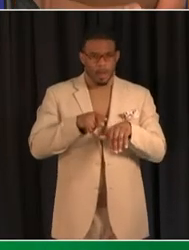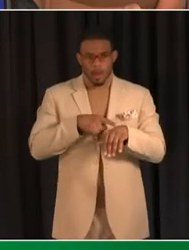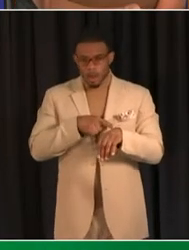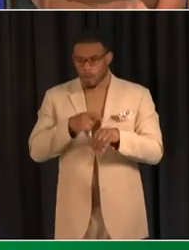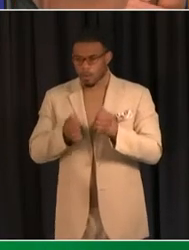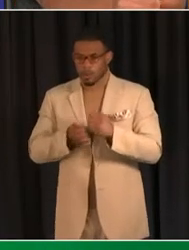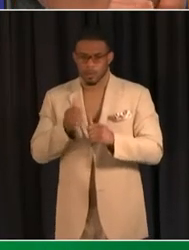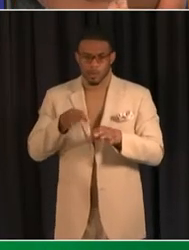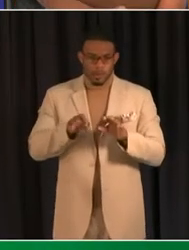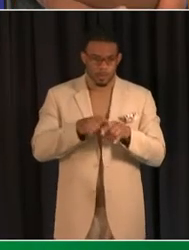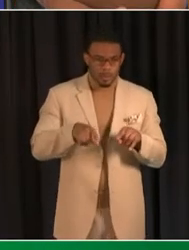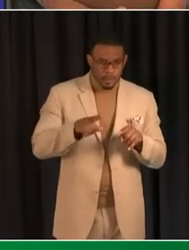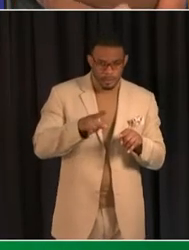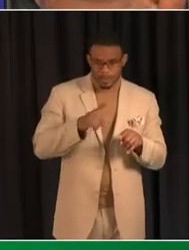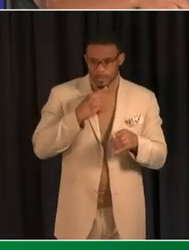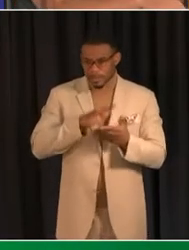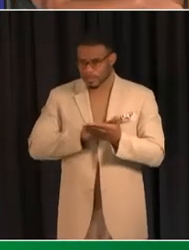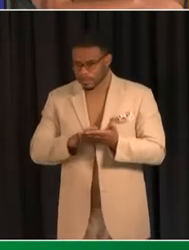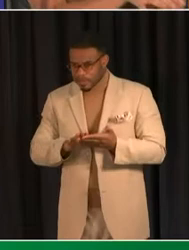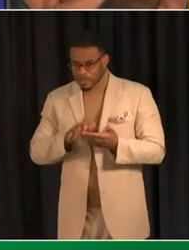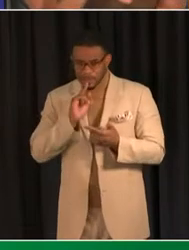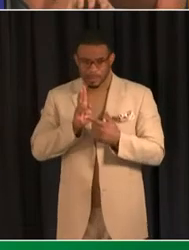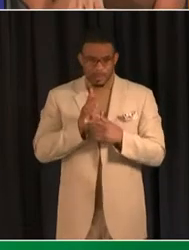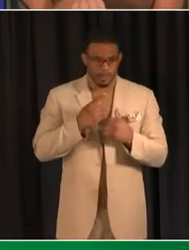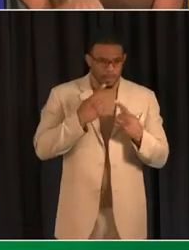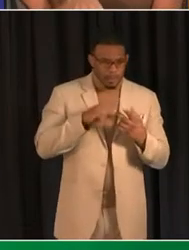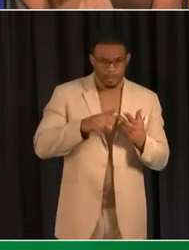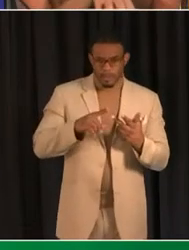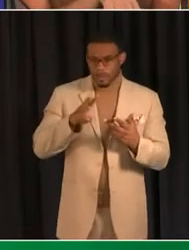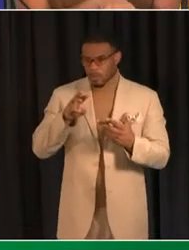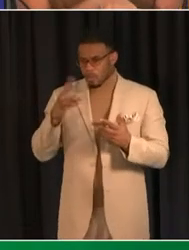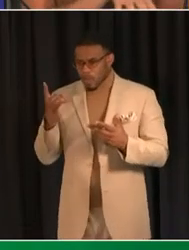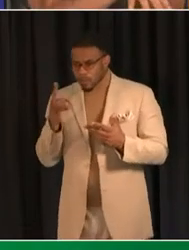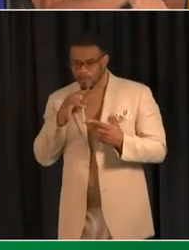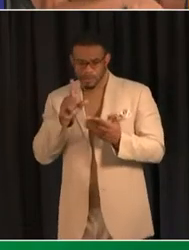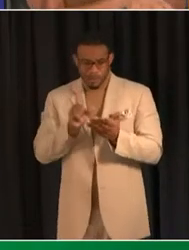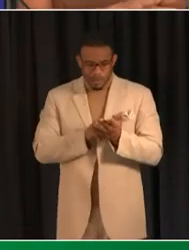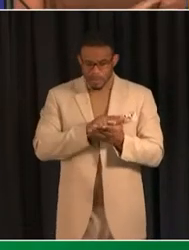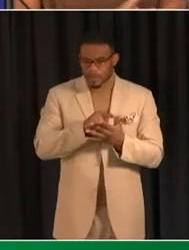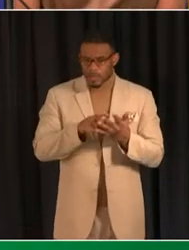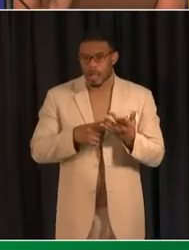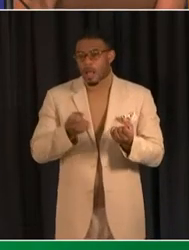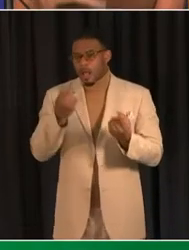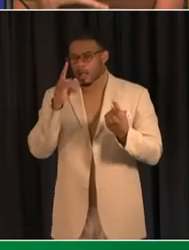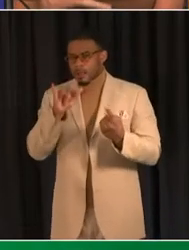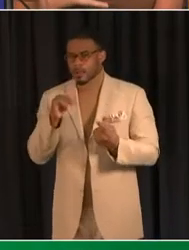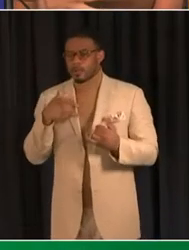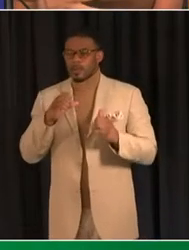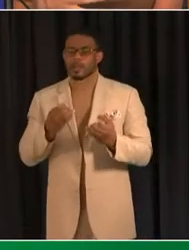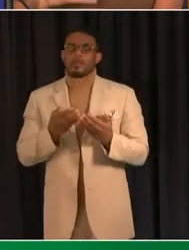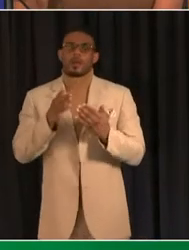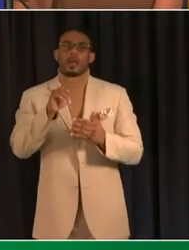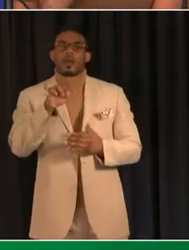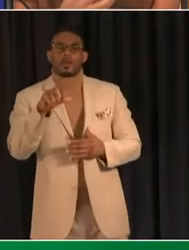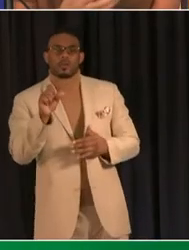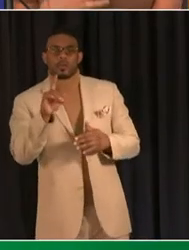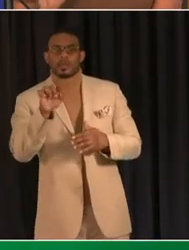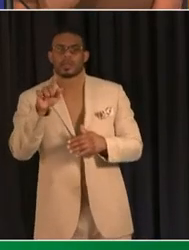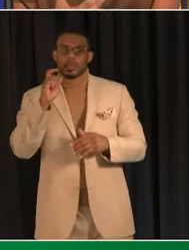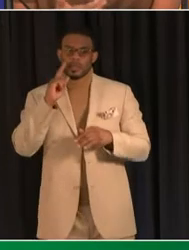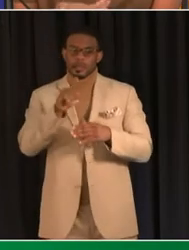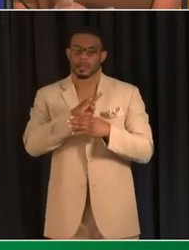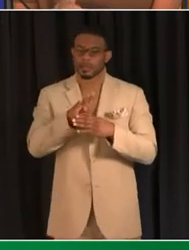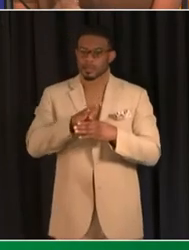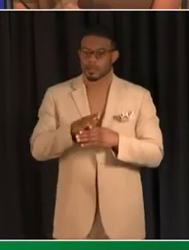for how long, what's most important to them. Is it cleanliness? Is it productivity? Is it the Wi-Fi? Is it the printing? And understanding that so we can provide tools